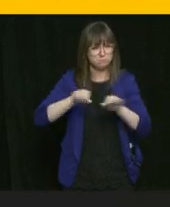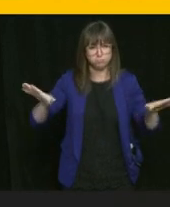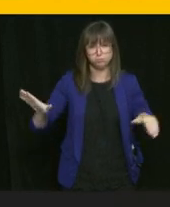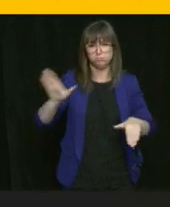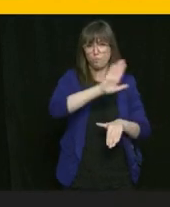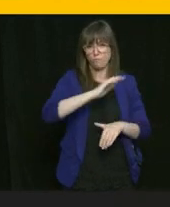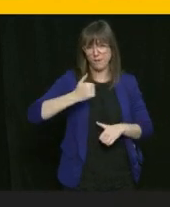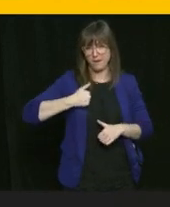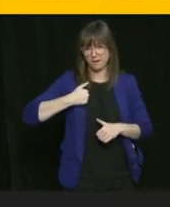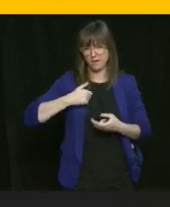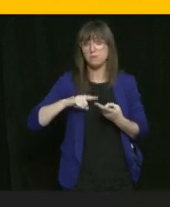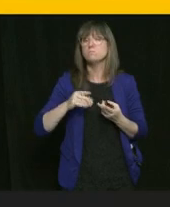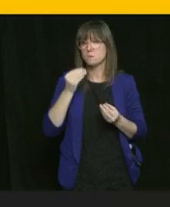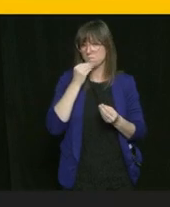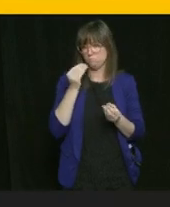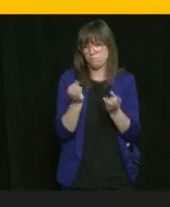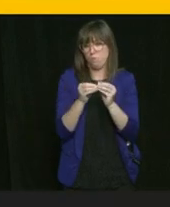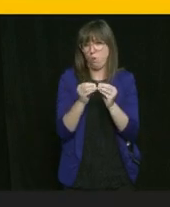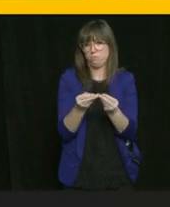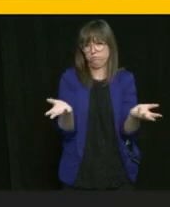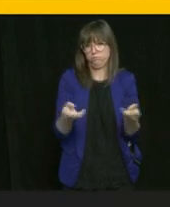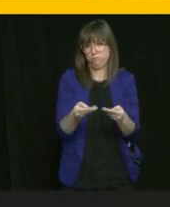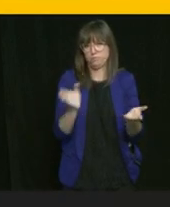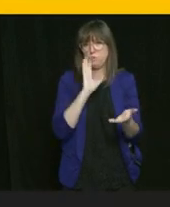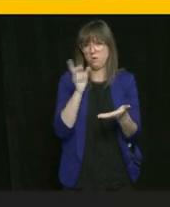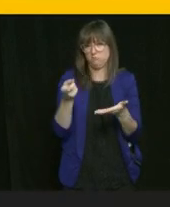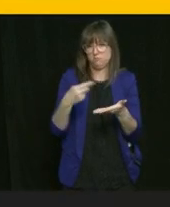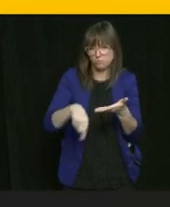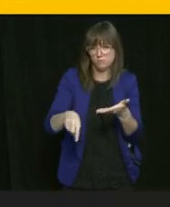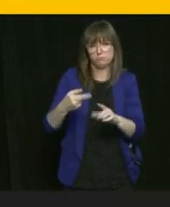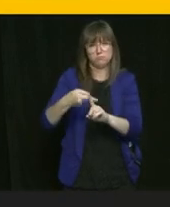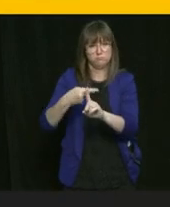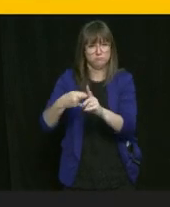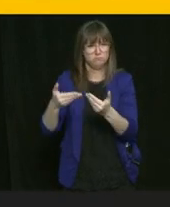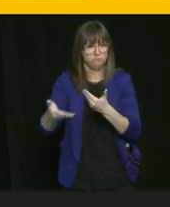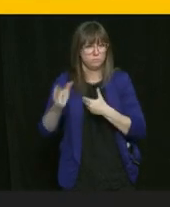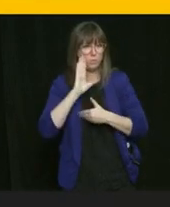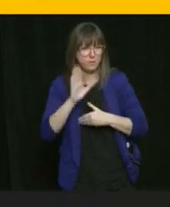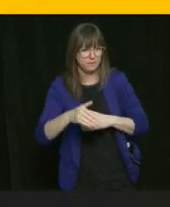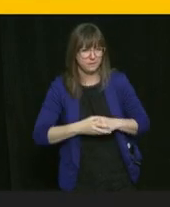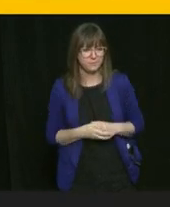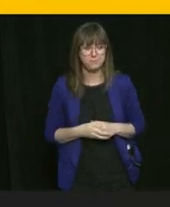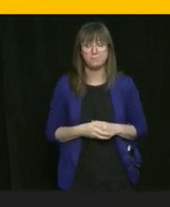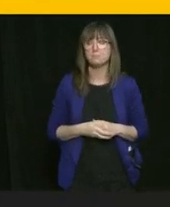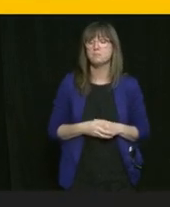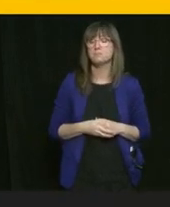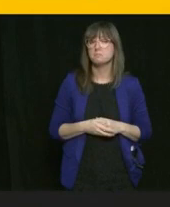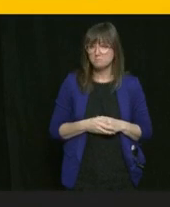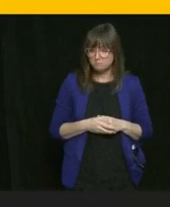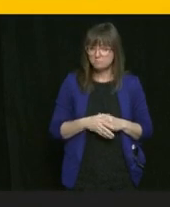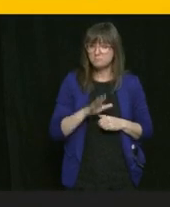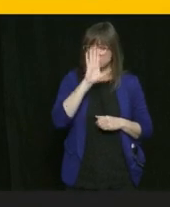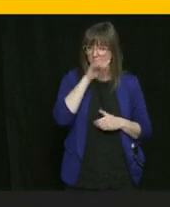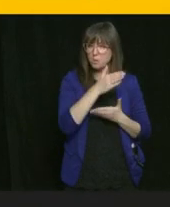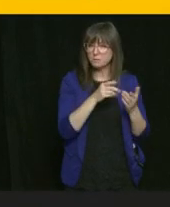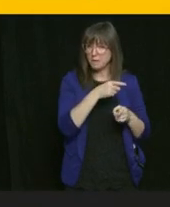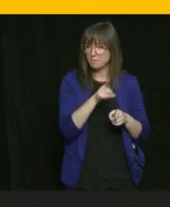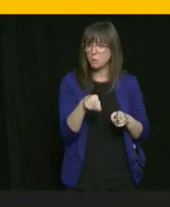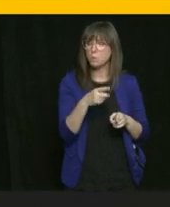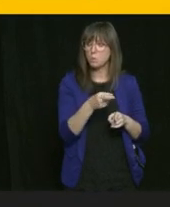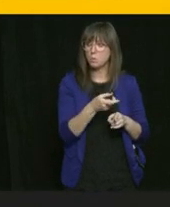And there will be more to come in the next weeks and months. It's been tough for everyone, but for some people, things have been especially